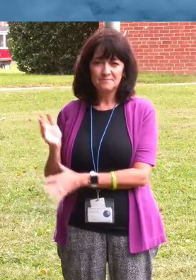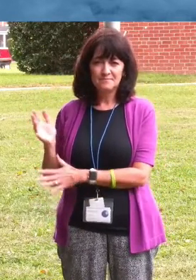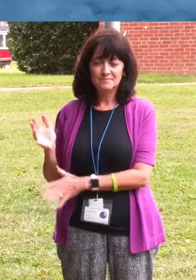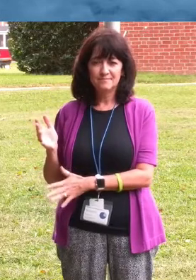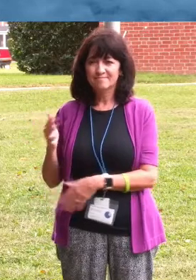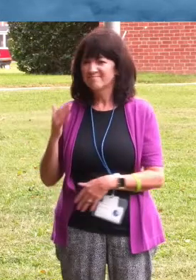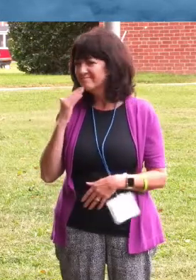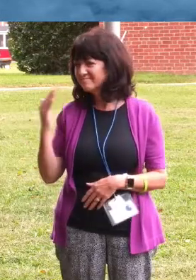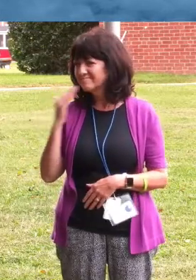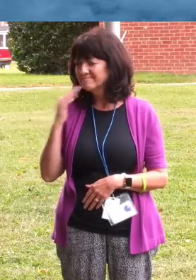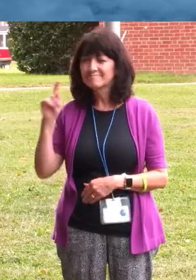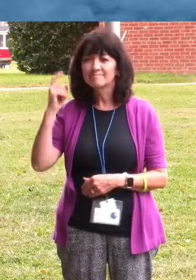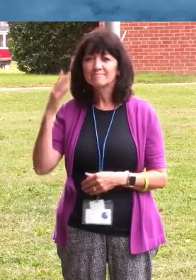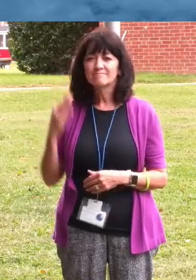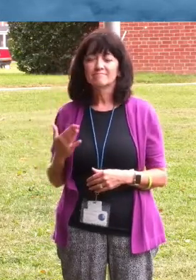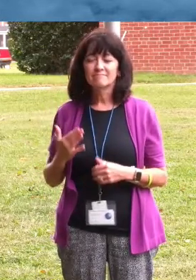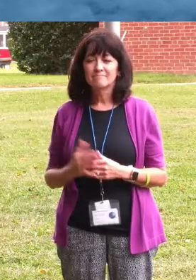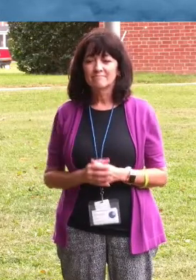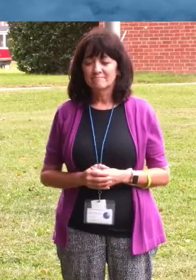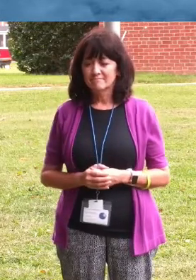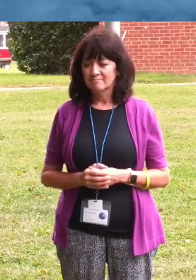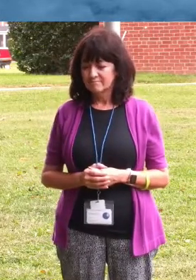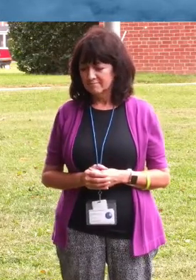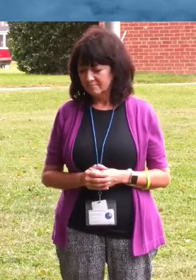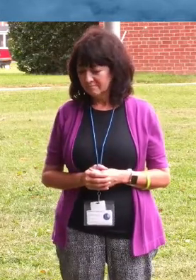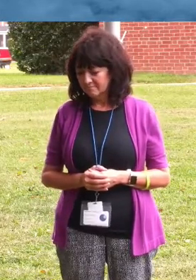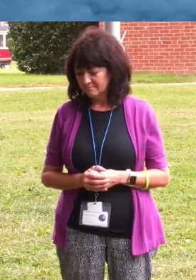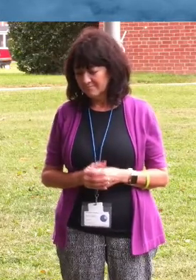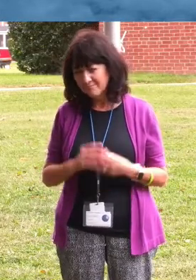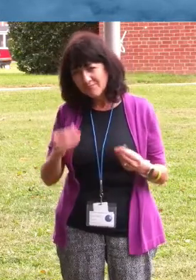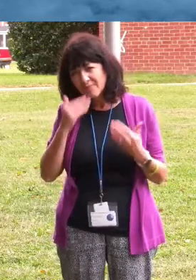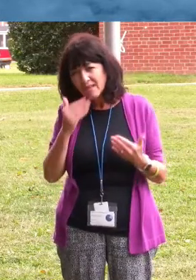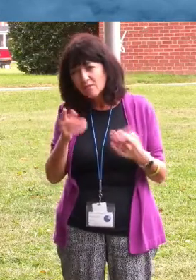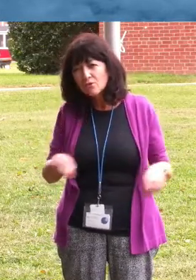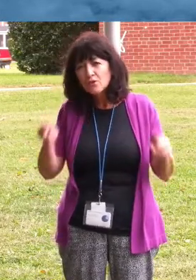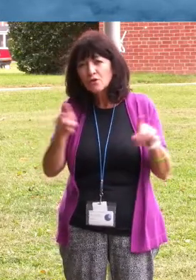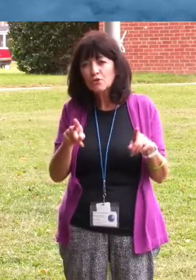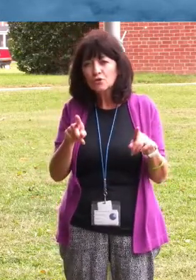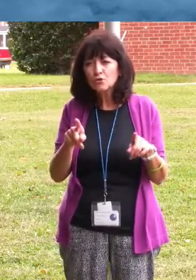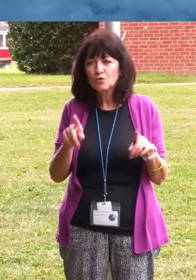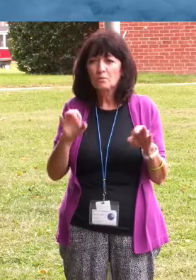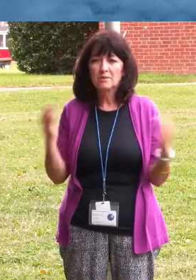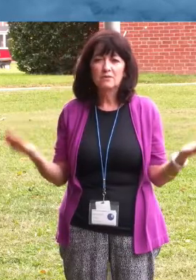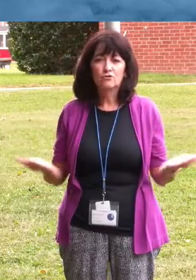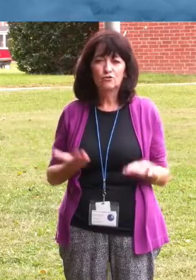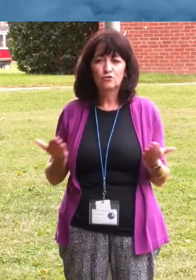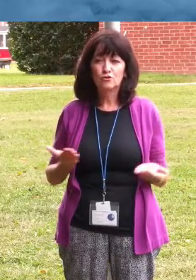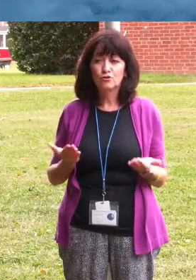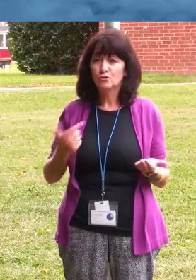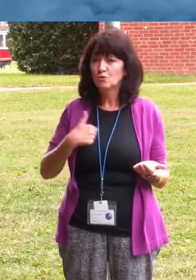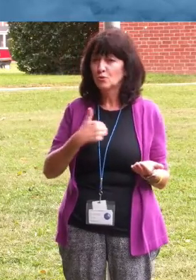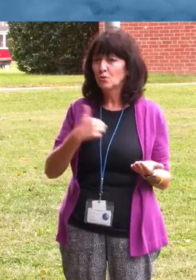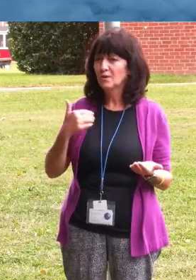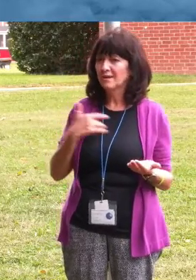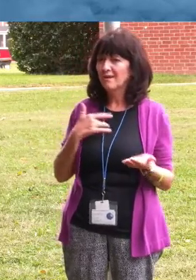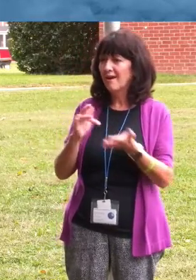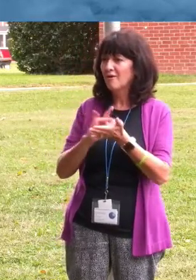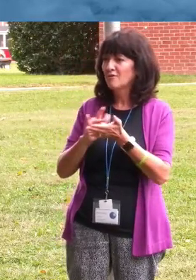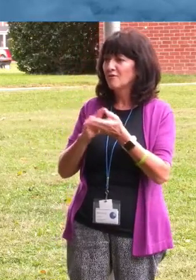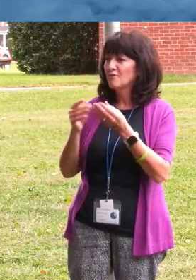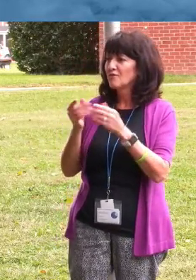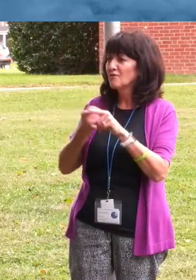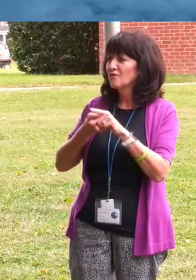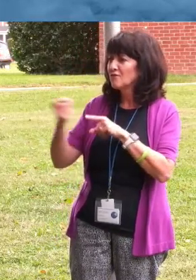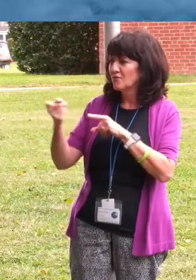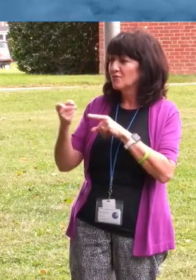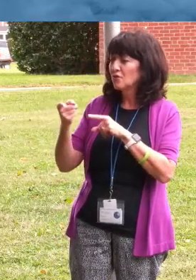Thank you so much, Governor. And thank you all so much for being here. I want to recognize we have pharmacist partners who's saying they've